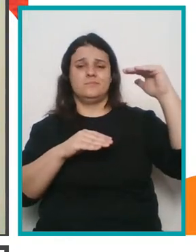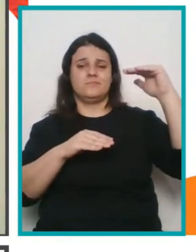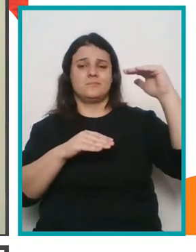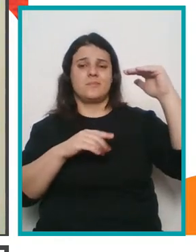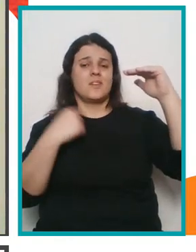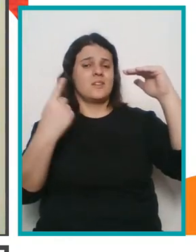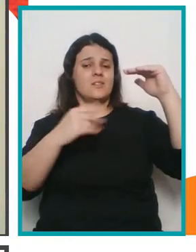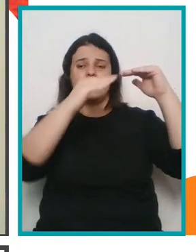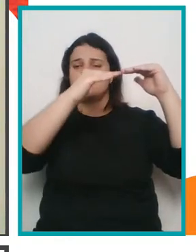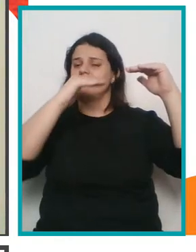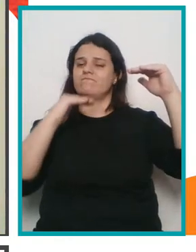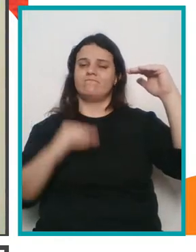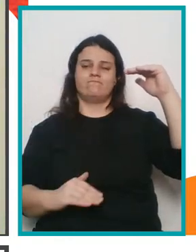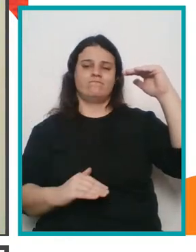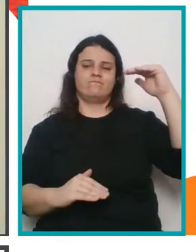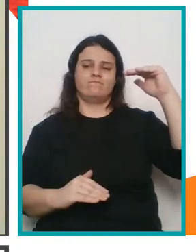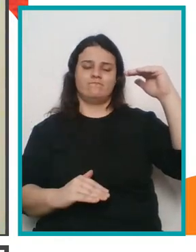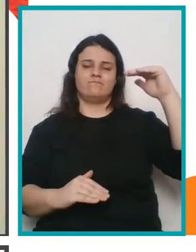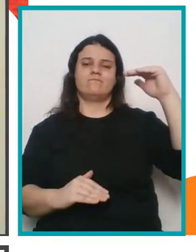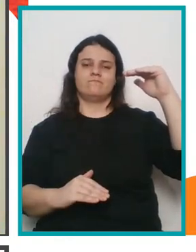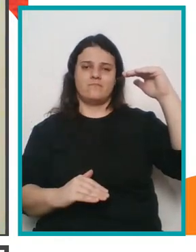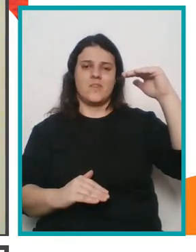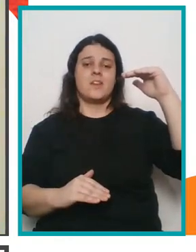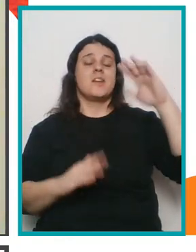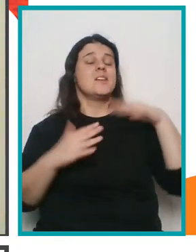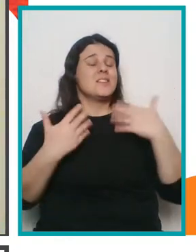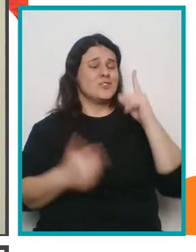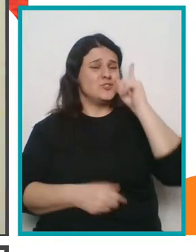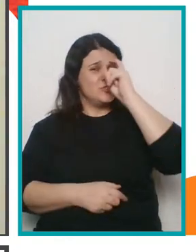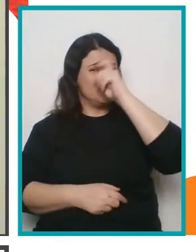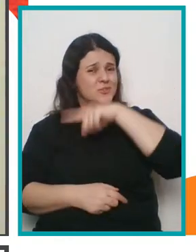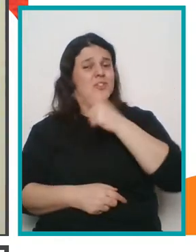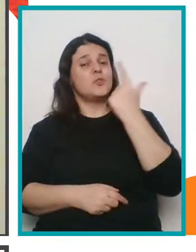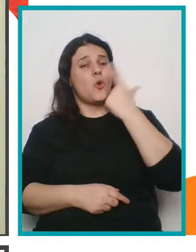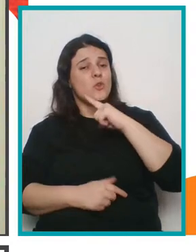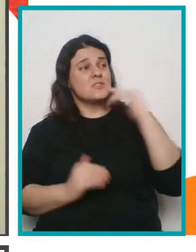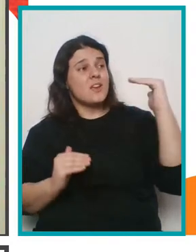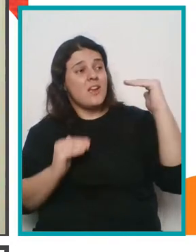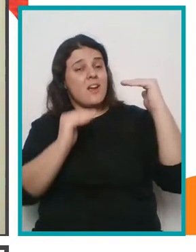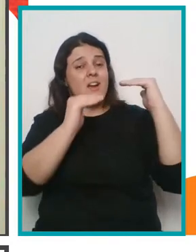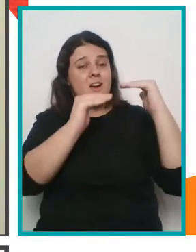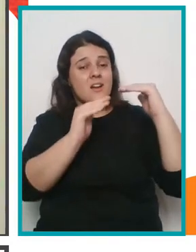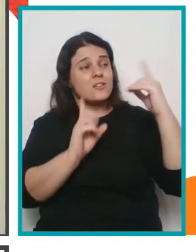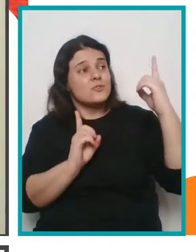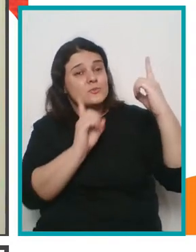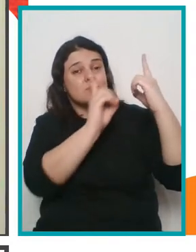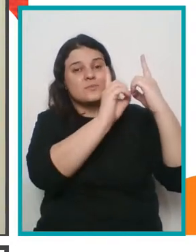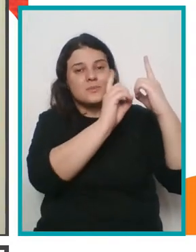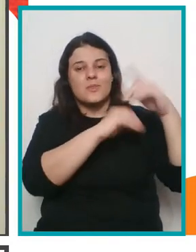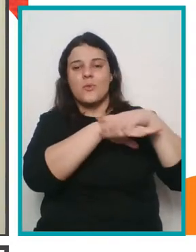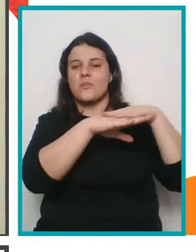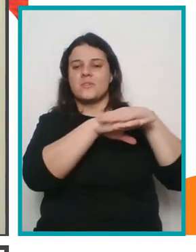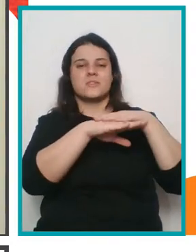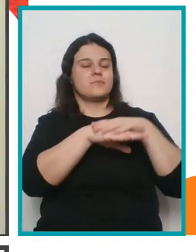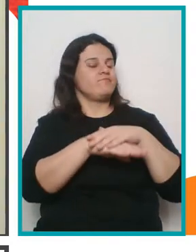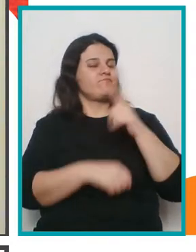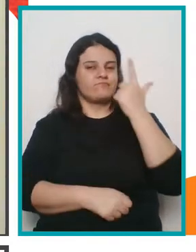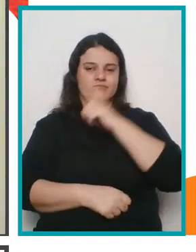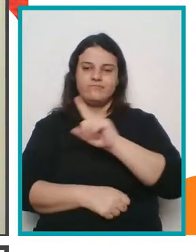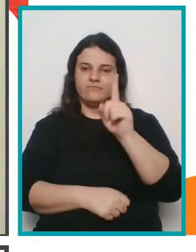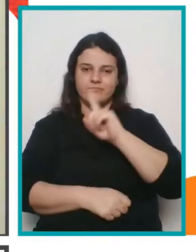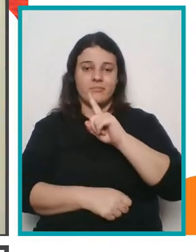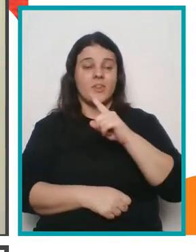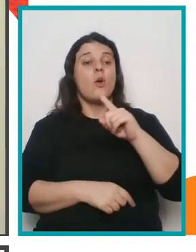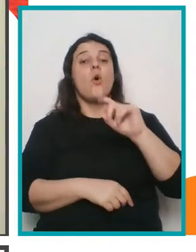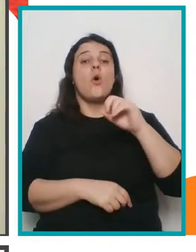their message, from your message. So there is no really relationship.